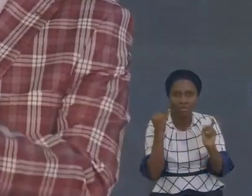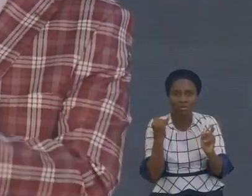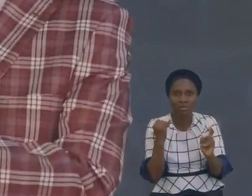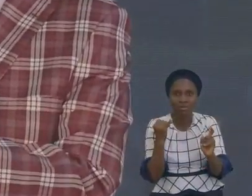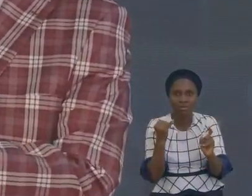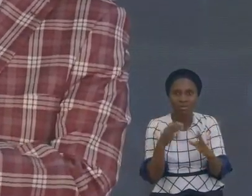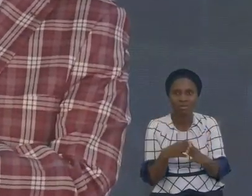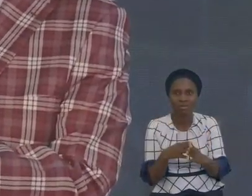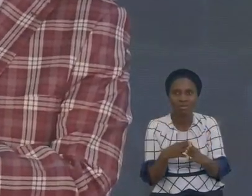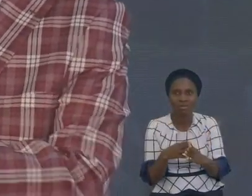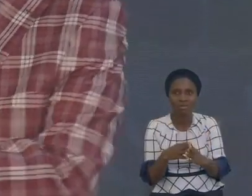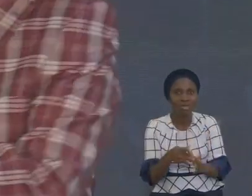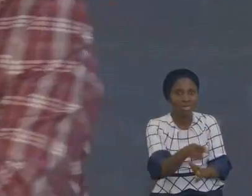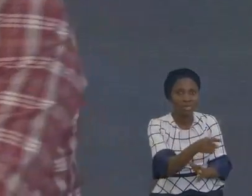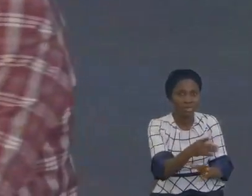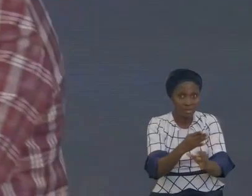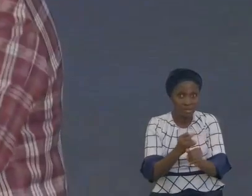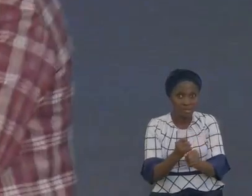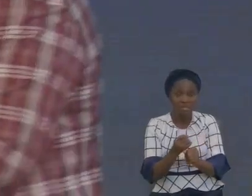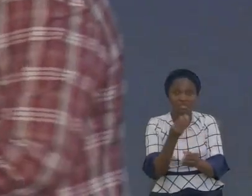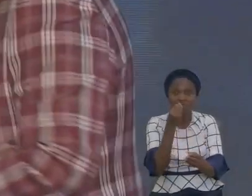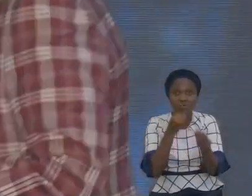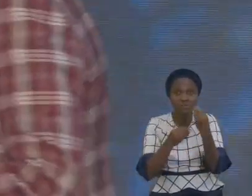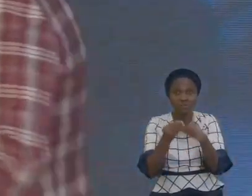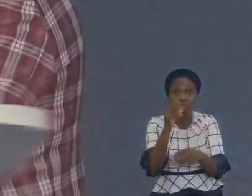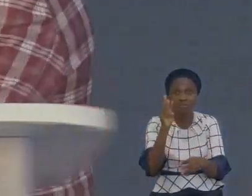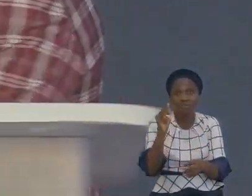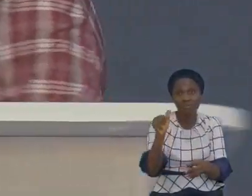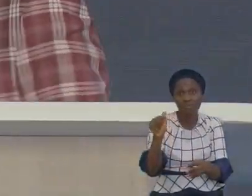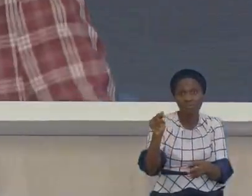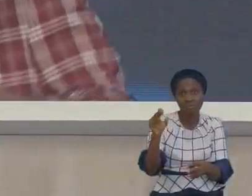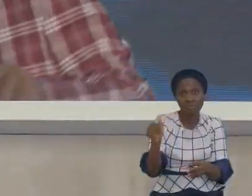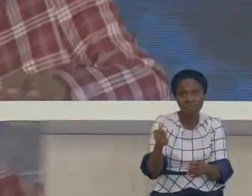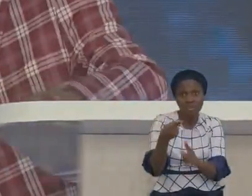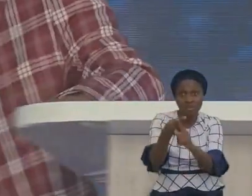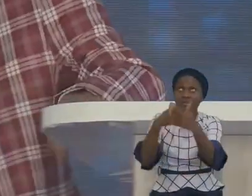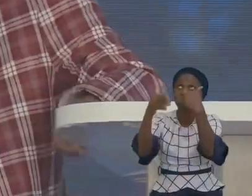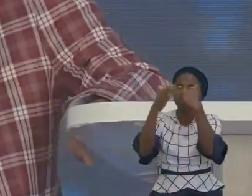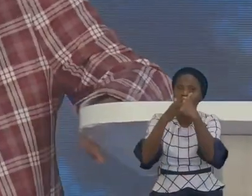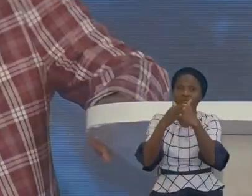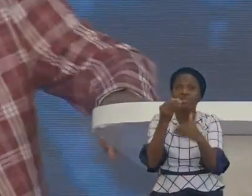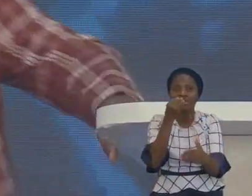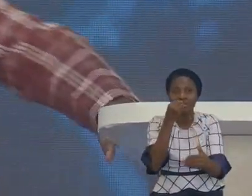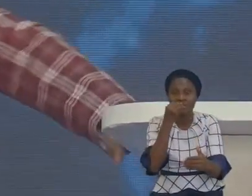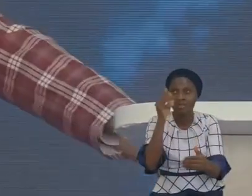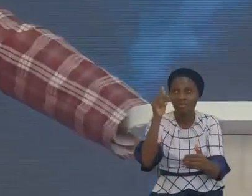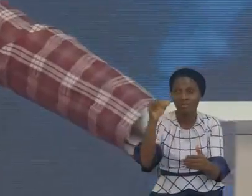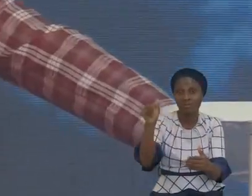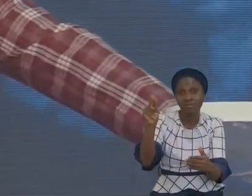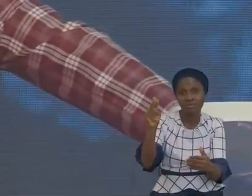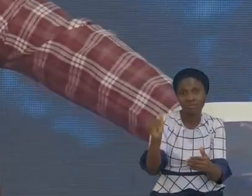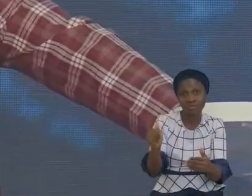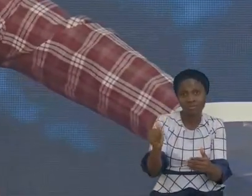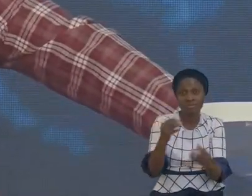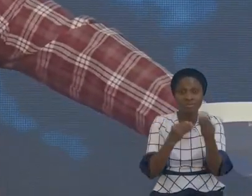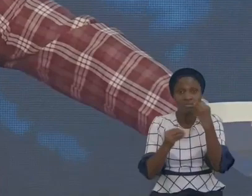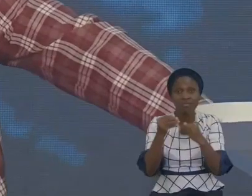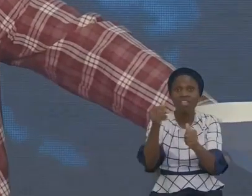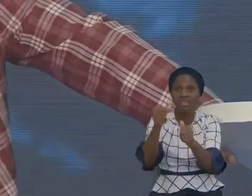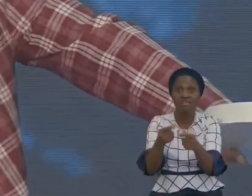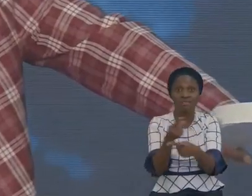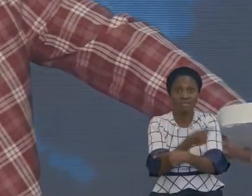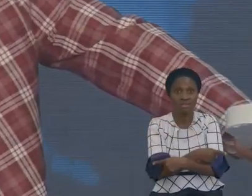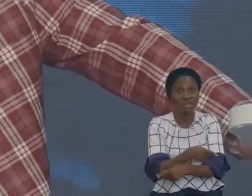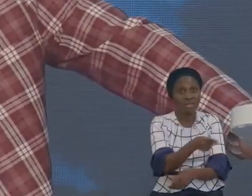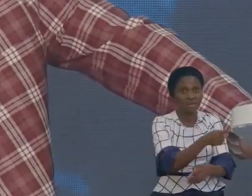manna every day. They ate the manna they put in their mouth. They didn't have